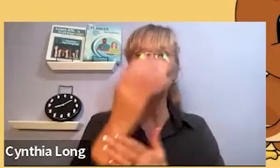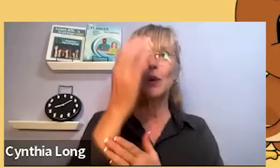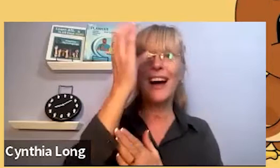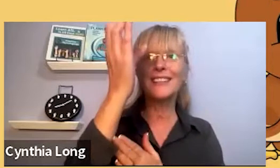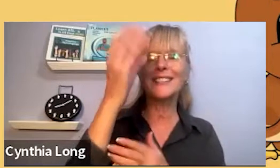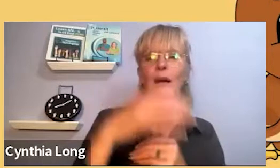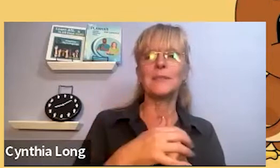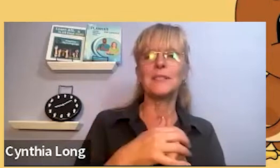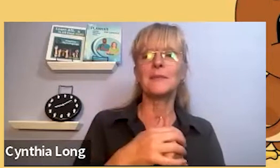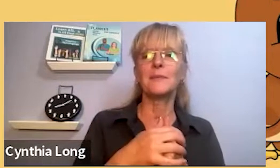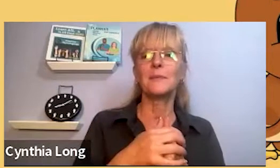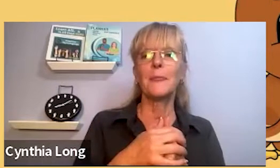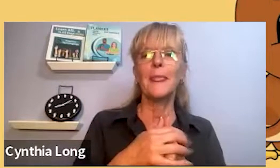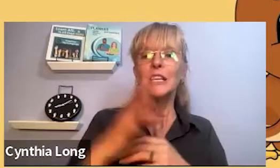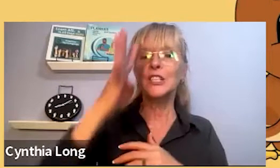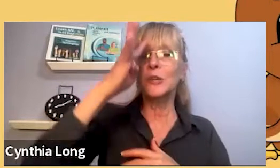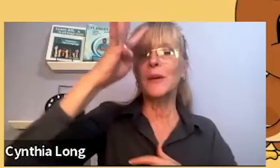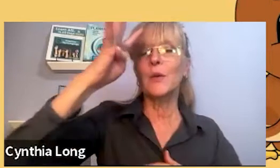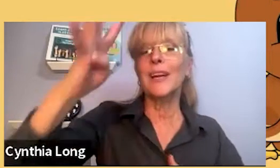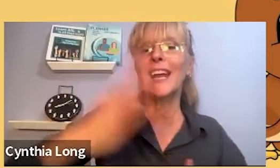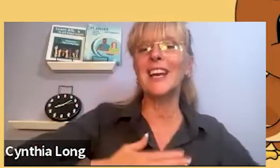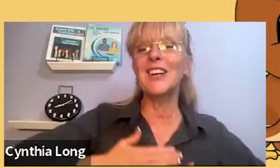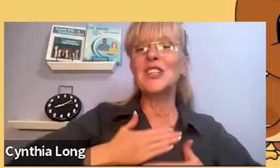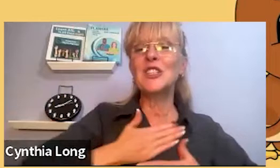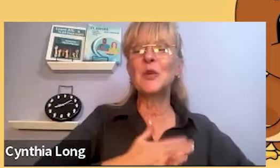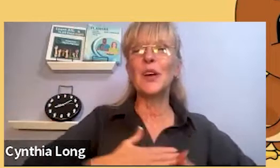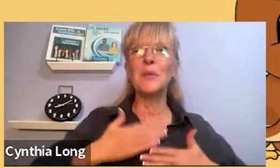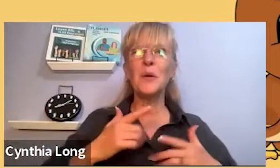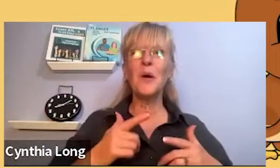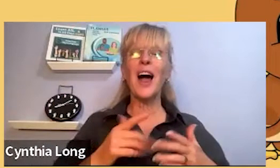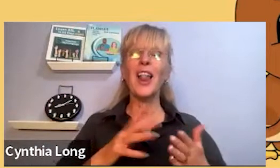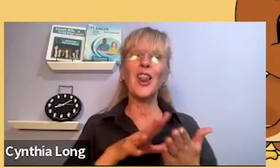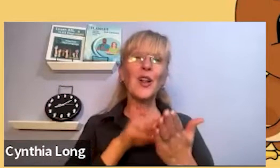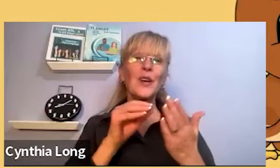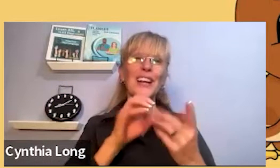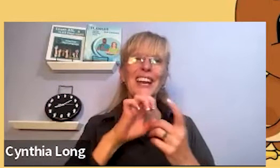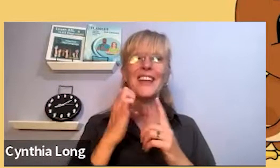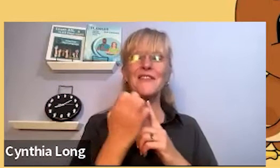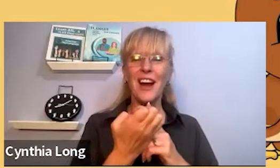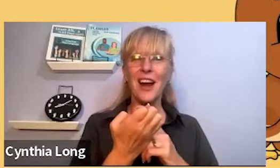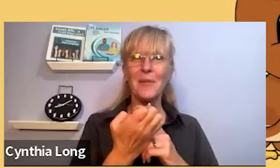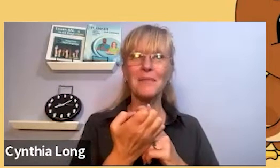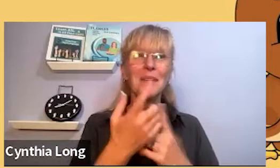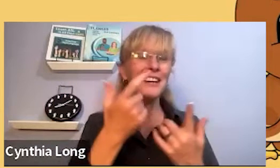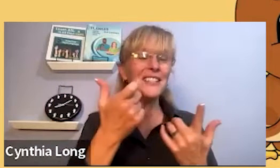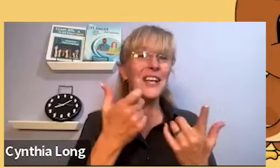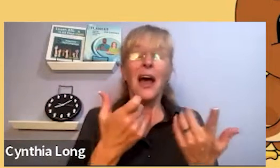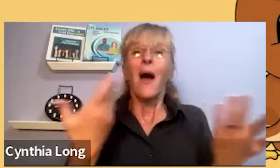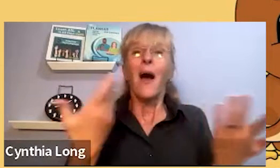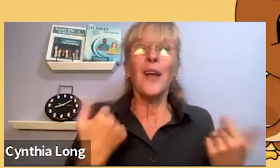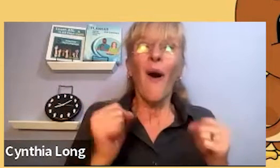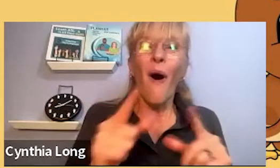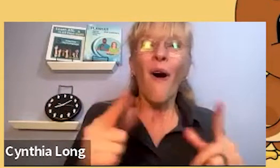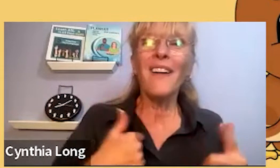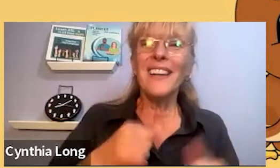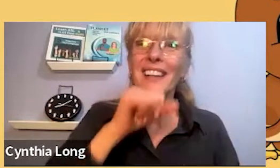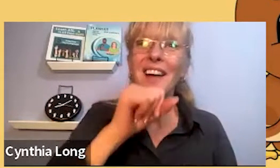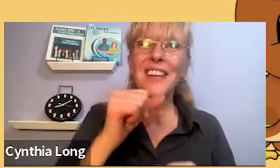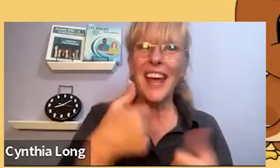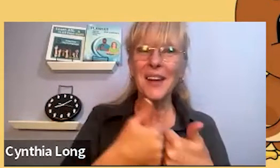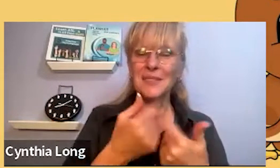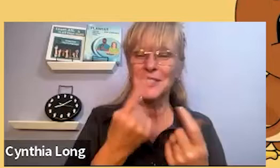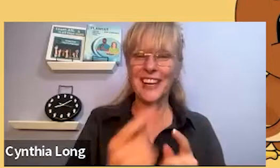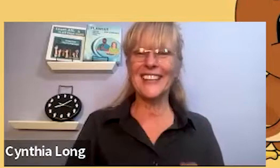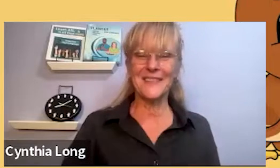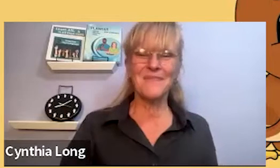reinforce new concepts. It's going to be creating an enjoyable learning environment because we all